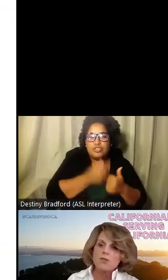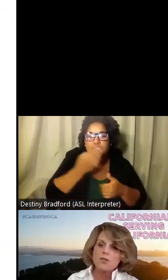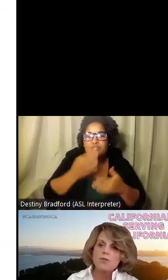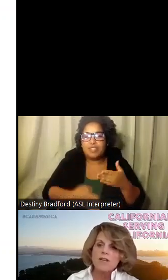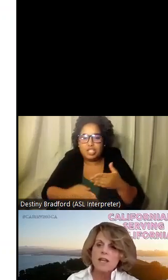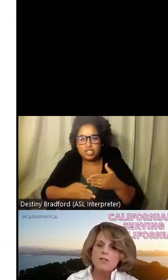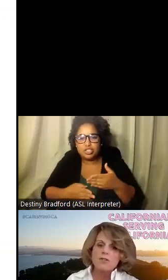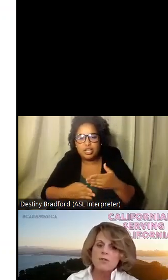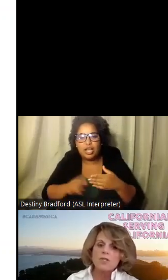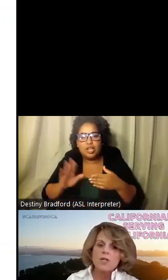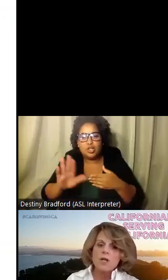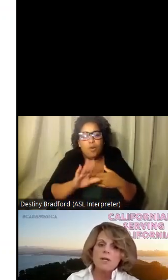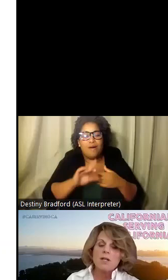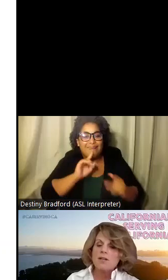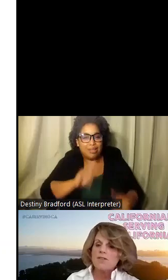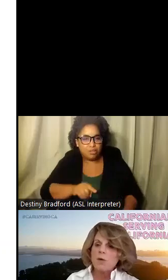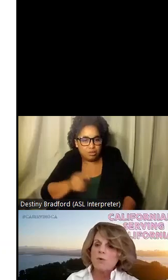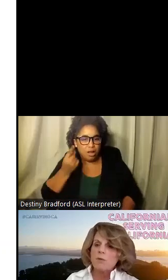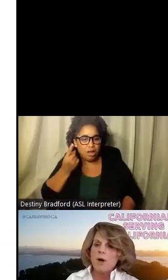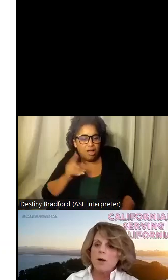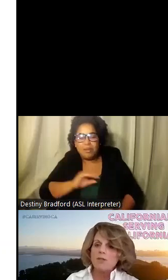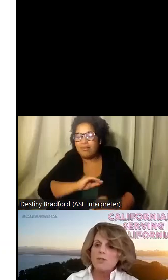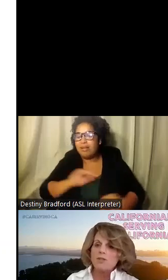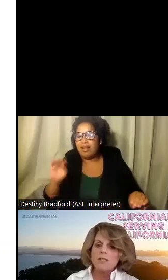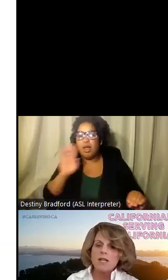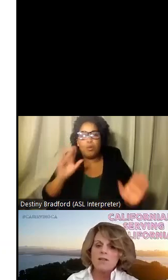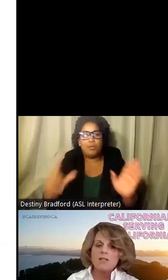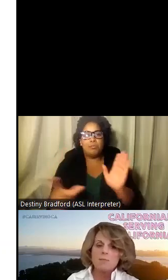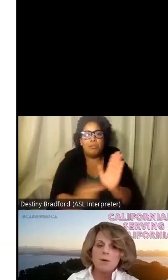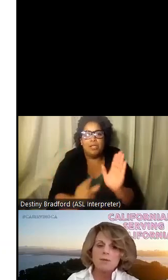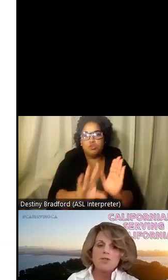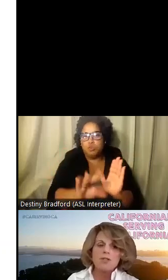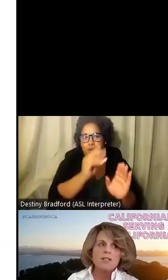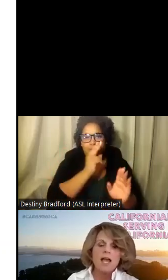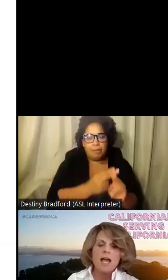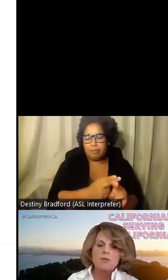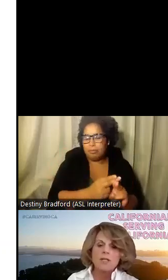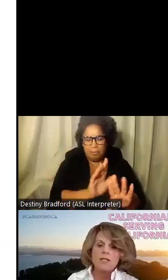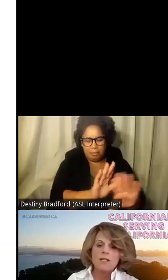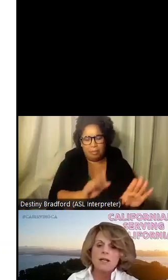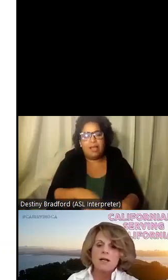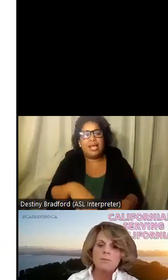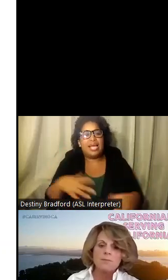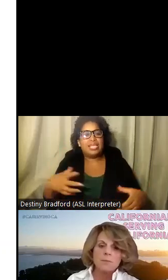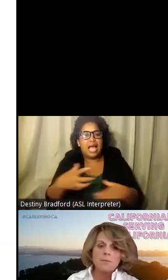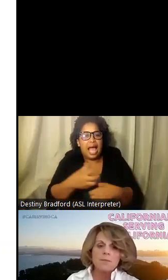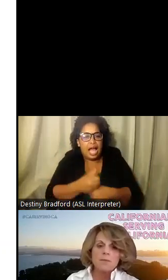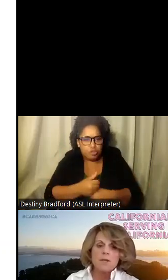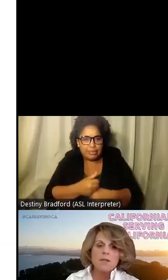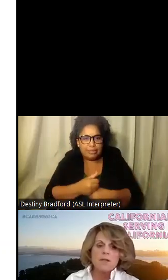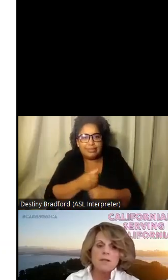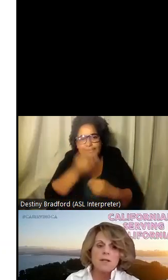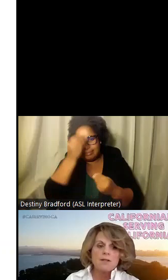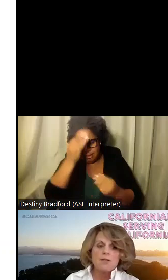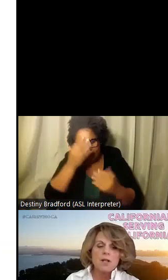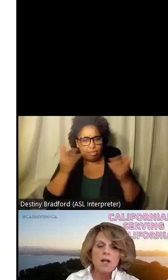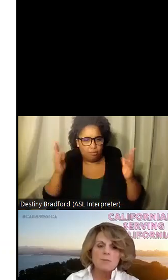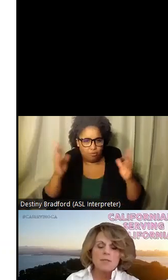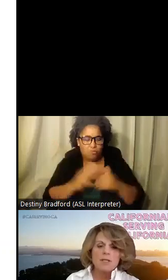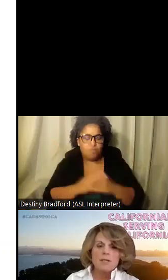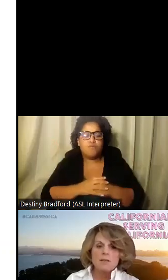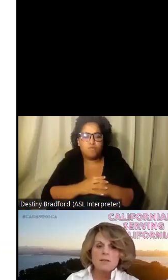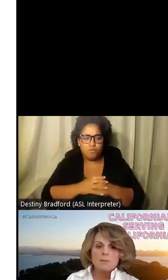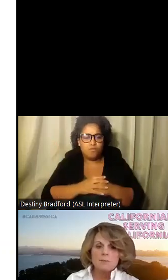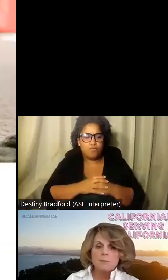survey and your survey answers, but none of that will be published. The data that's published is aggregate data. Next